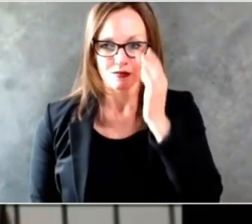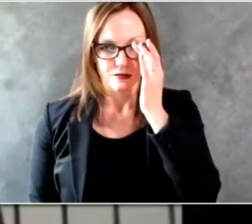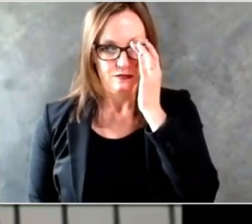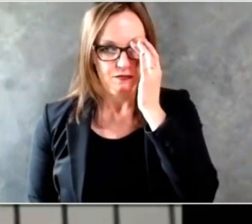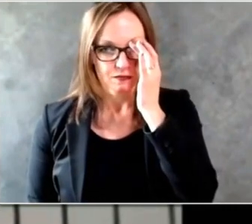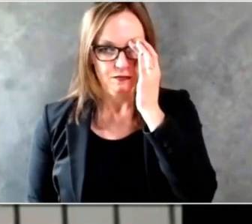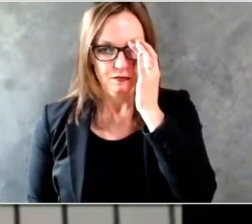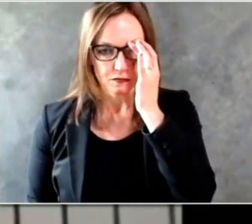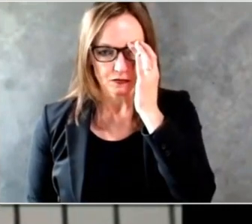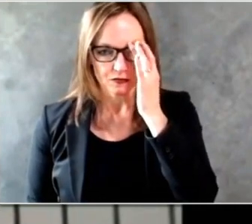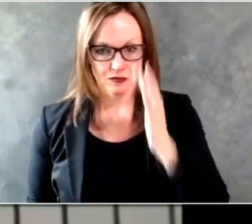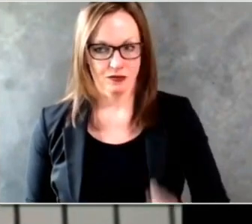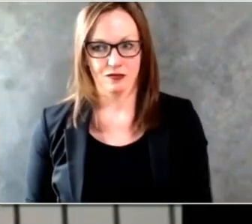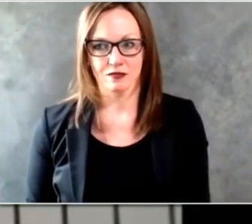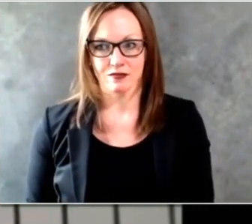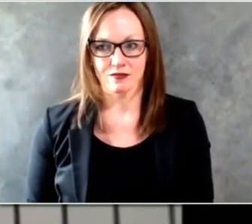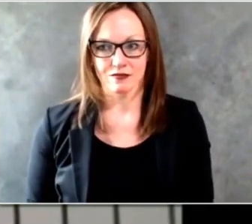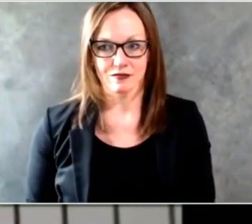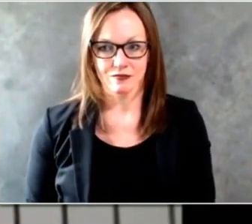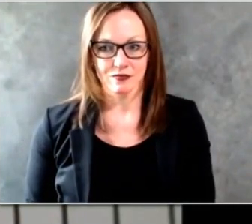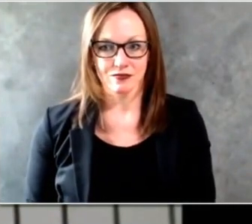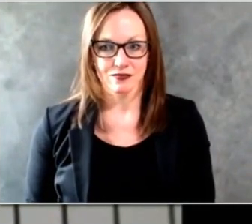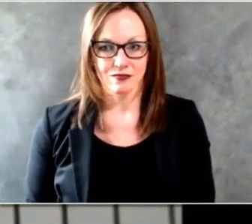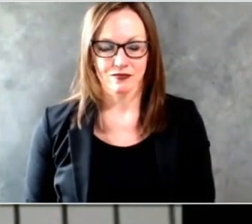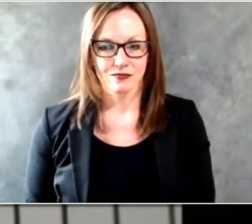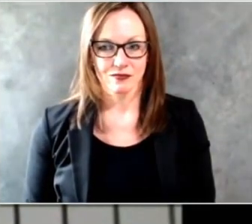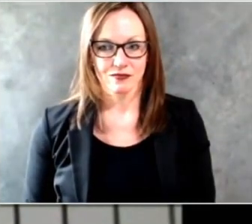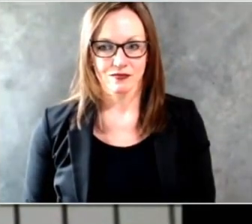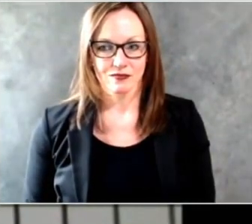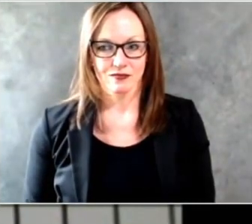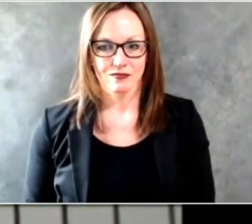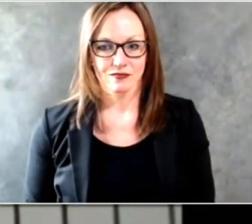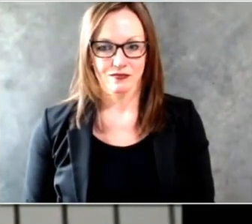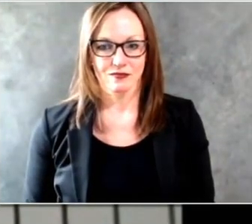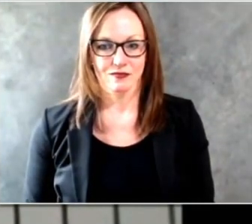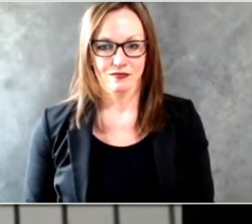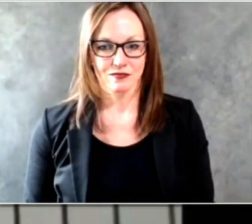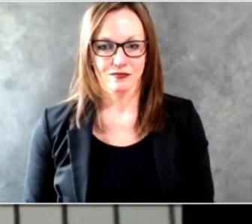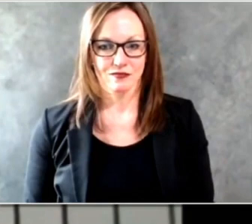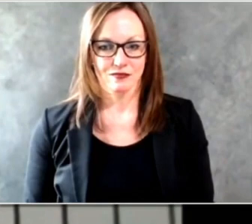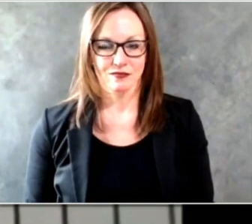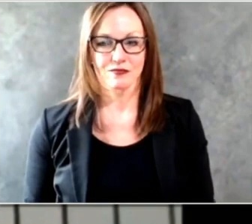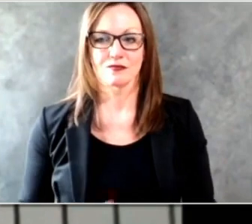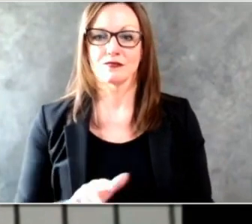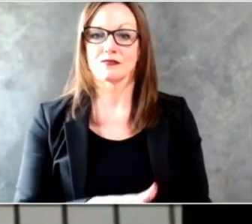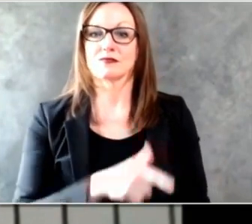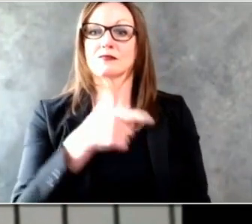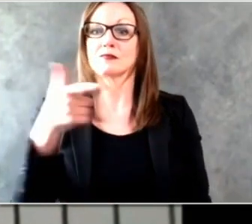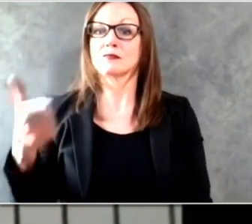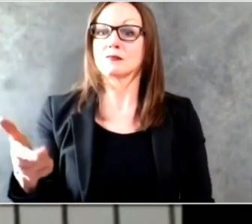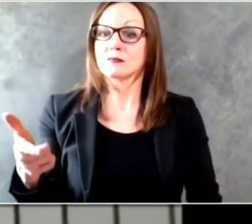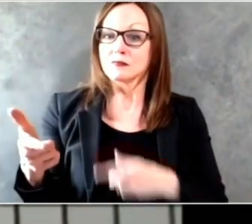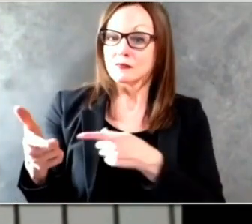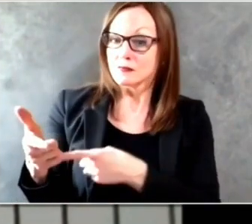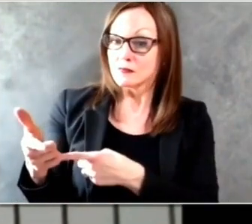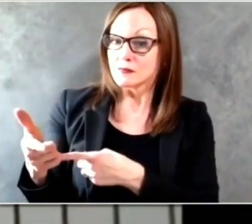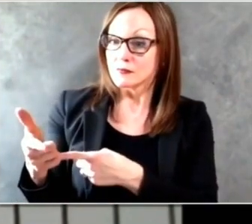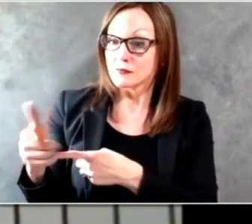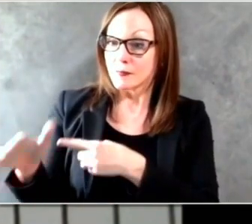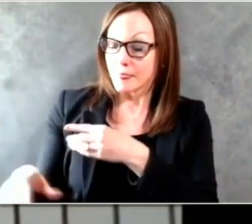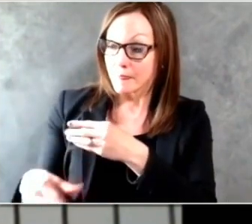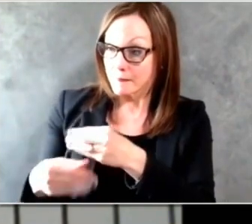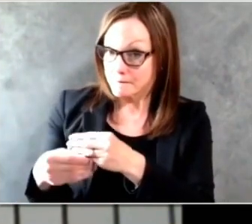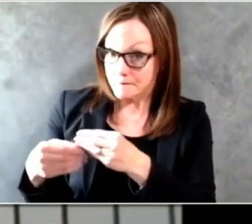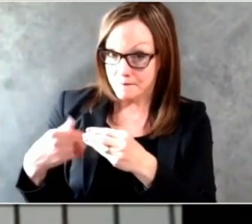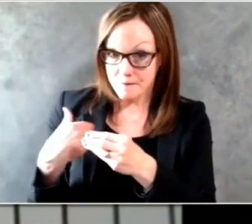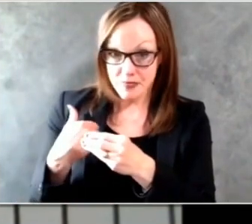I think that my concern is focused on making sure that if local administrators and local health departments,